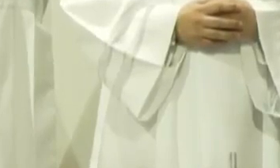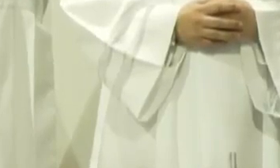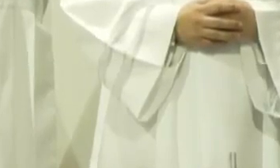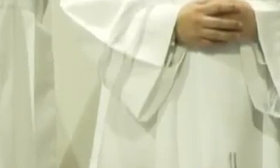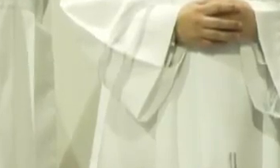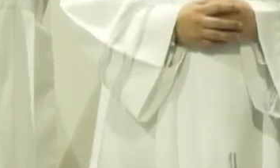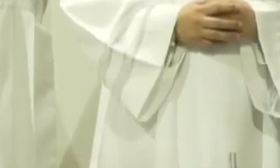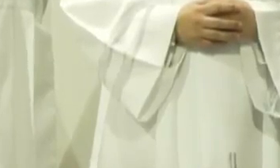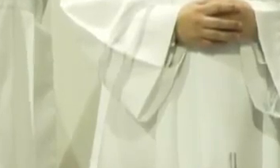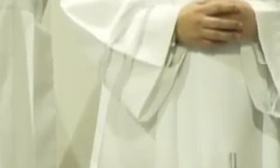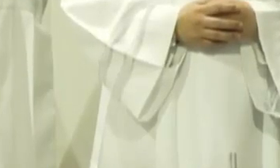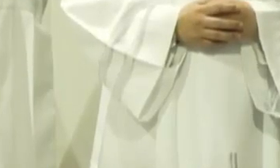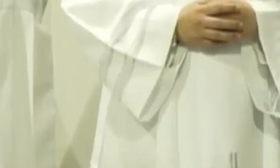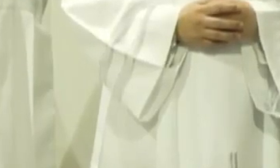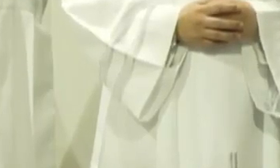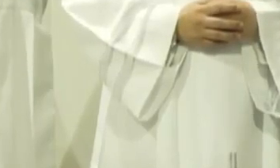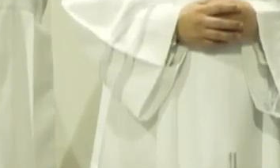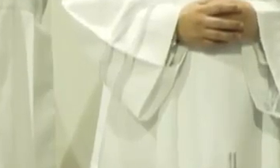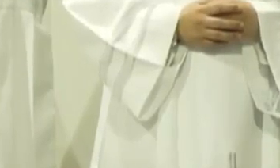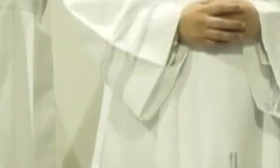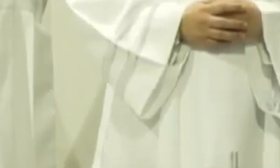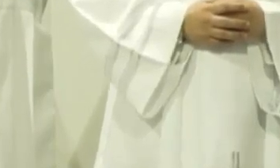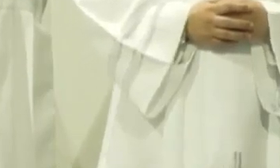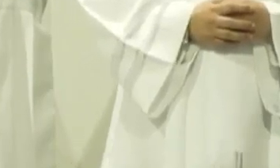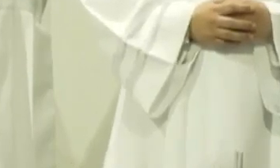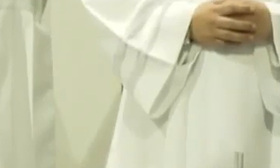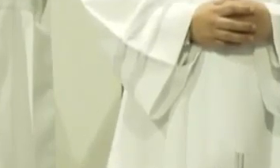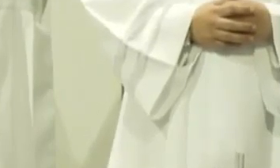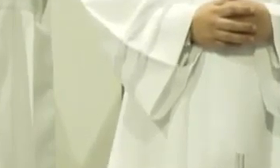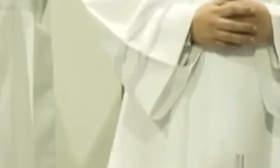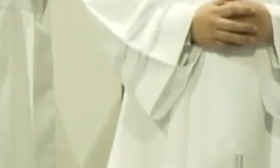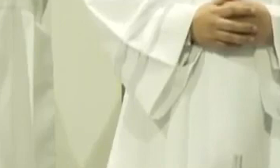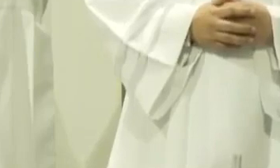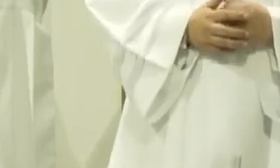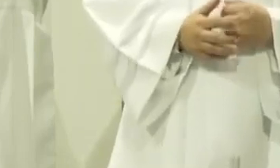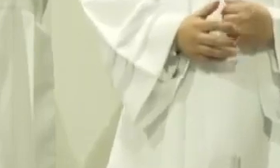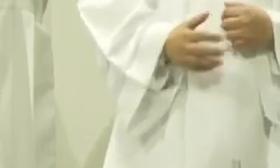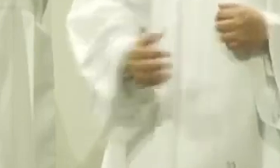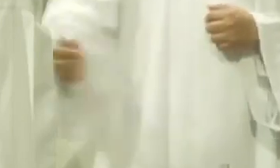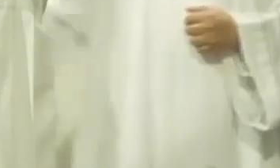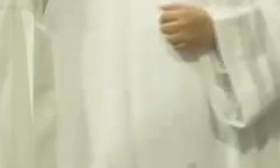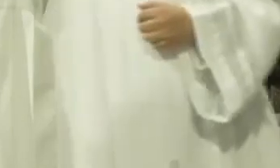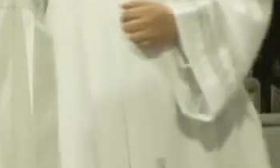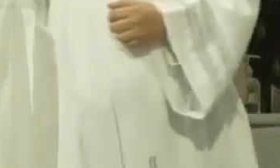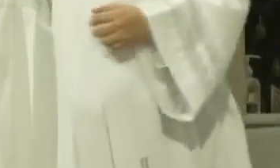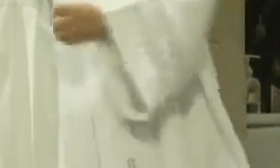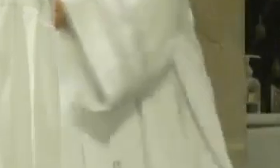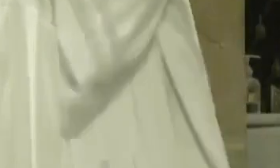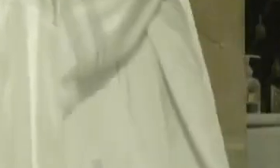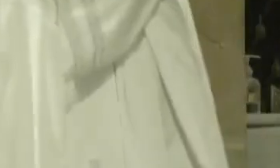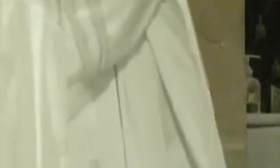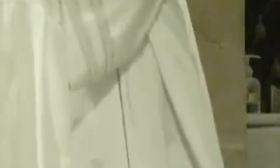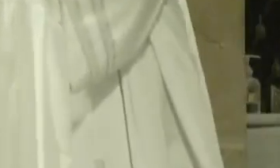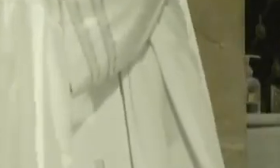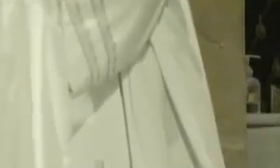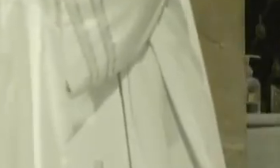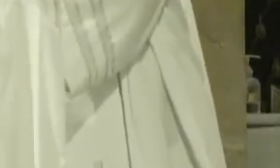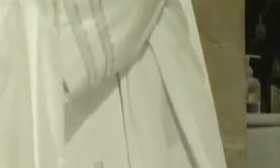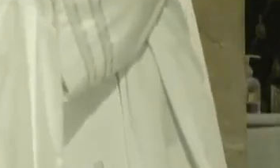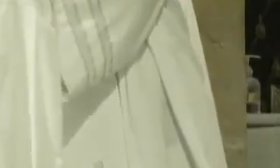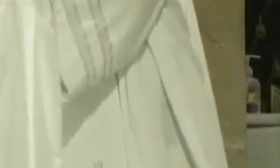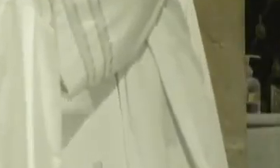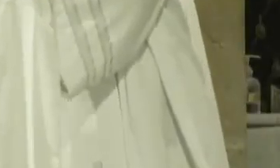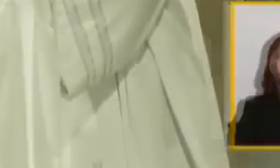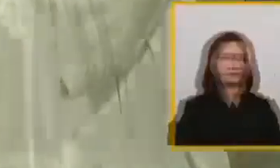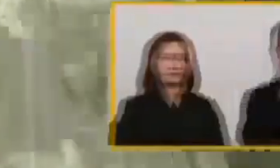may enjoy his banquet for all eternity, who lives and reigns forever and ever. Amen. Please